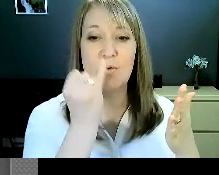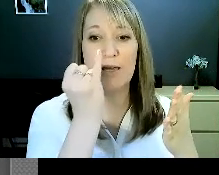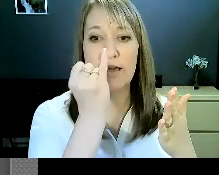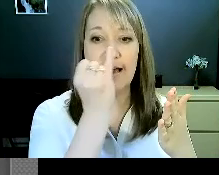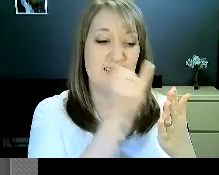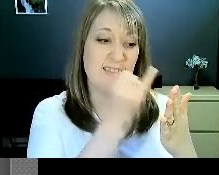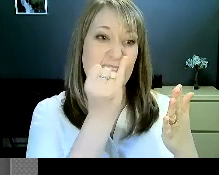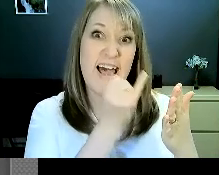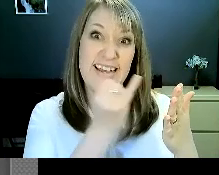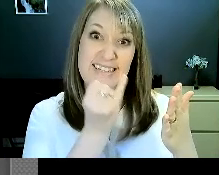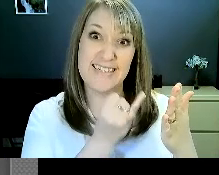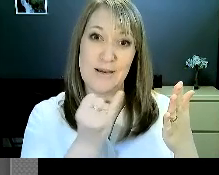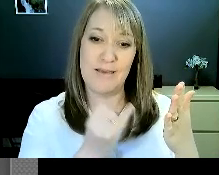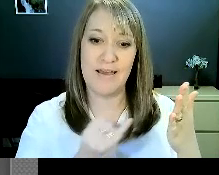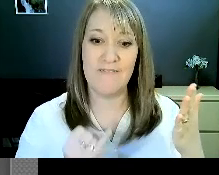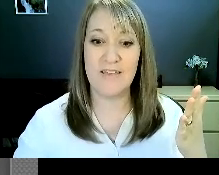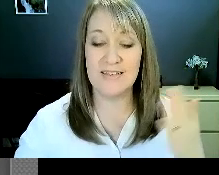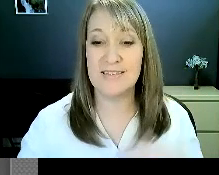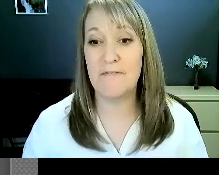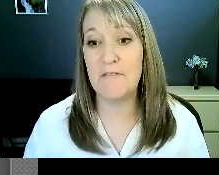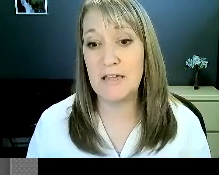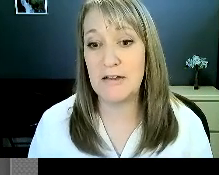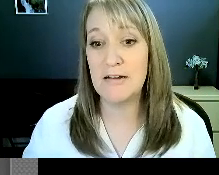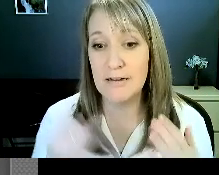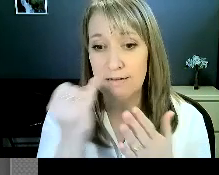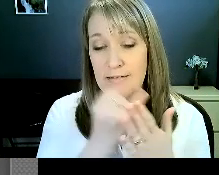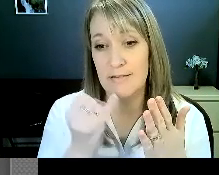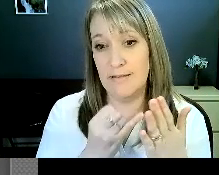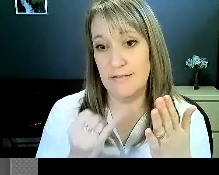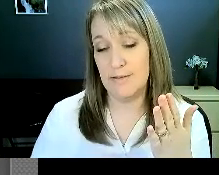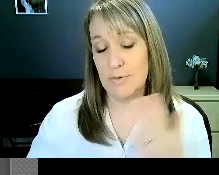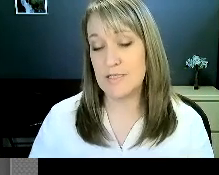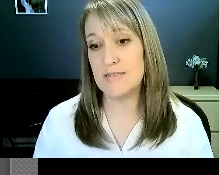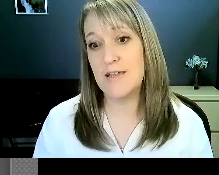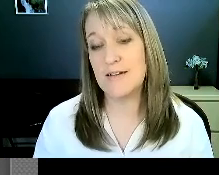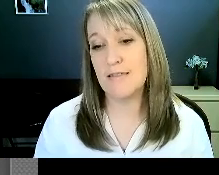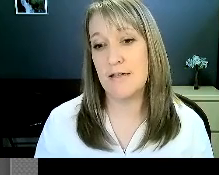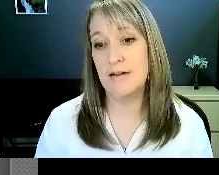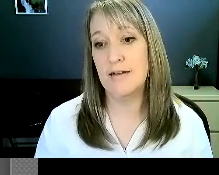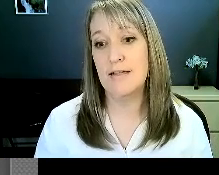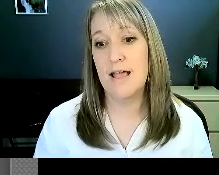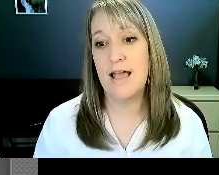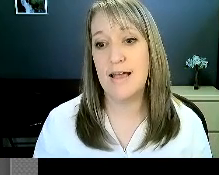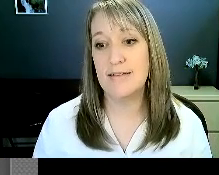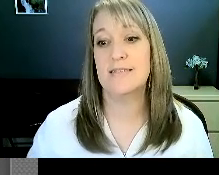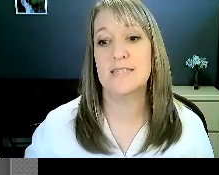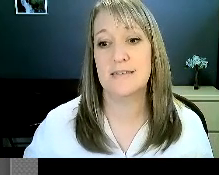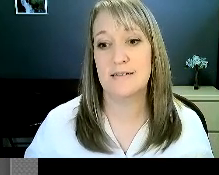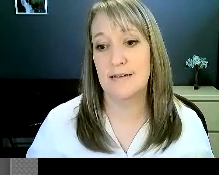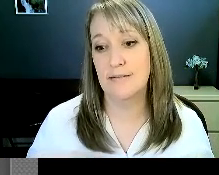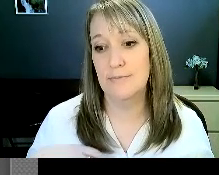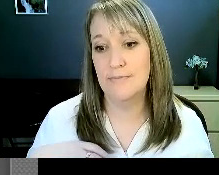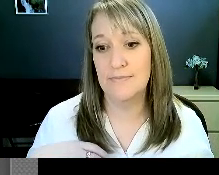And so he has light coming out of his finger, the person's finger there,